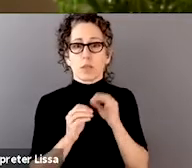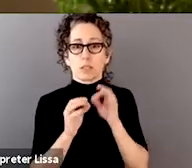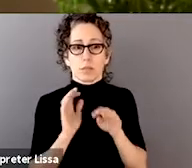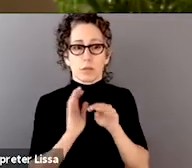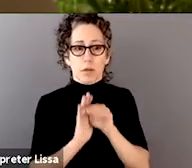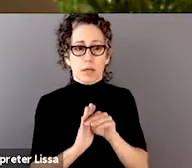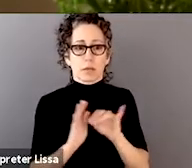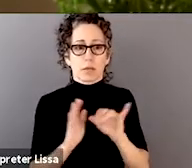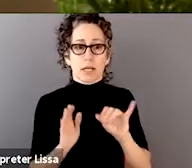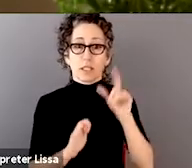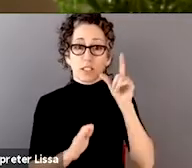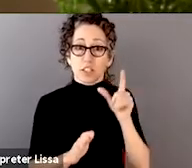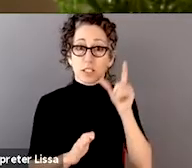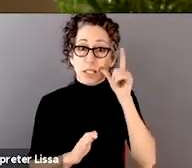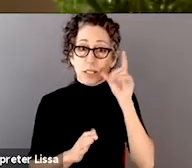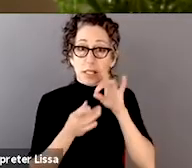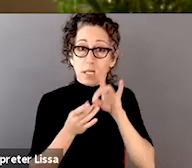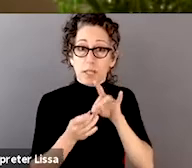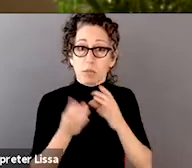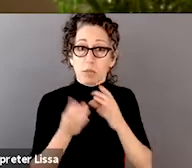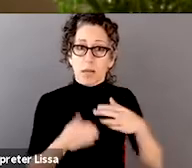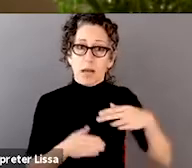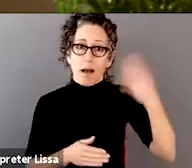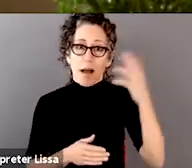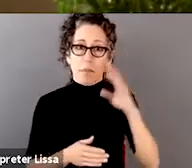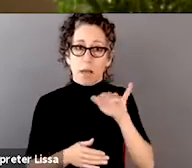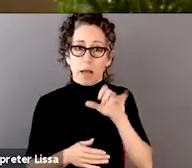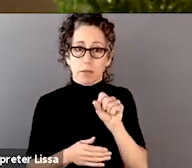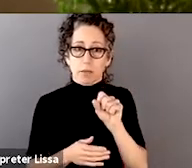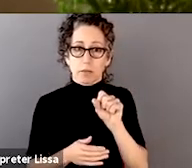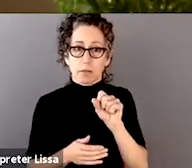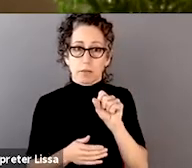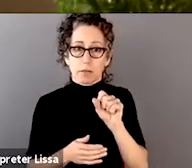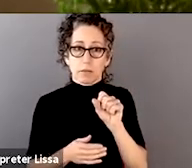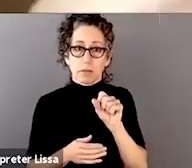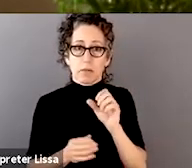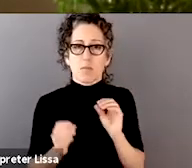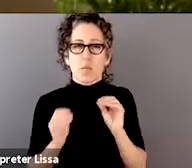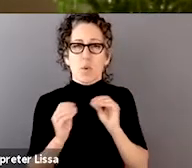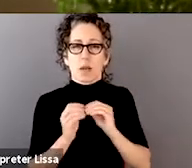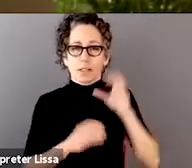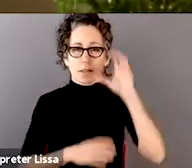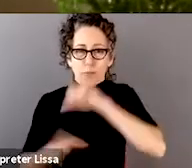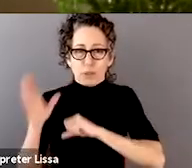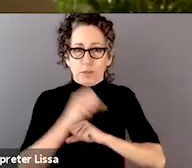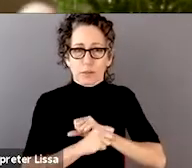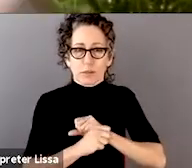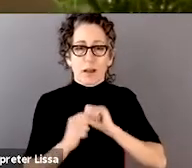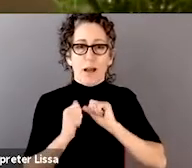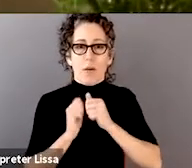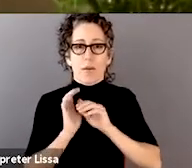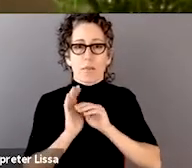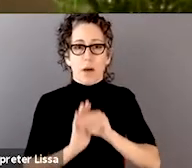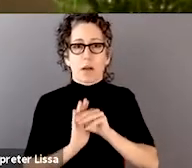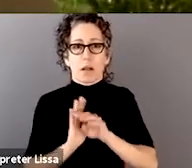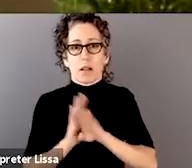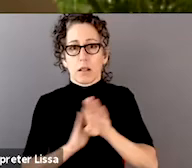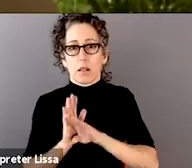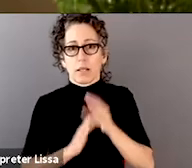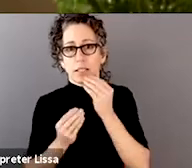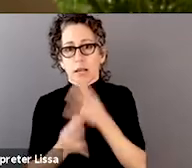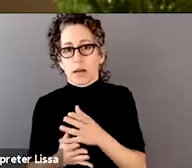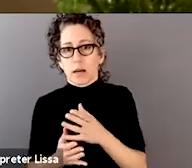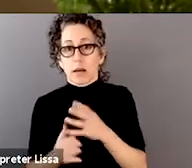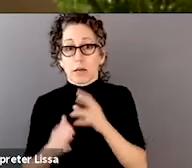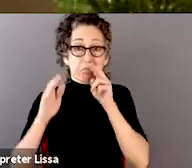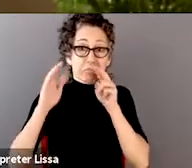logistic regression might have higher biases. So basically they're making more assumptions about how they're modeling the data or what the data would look